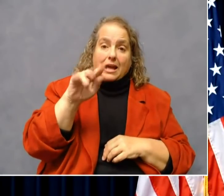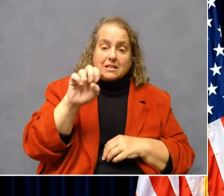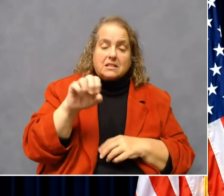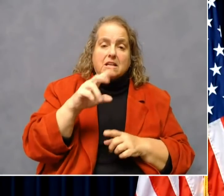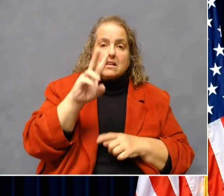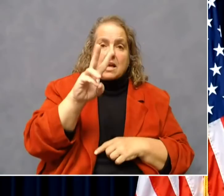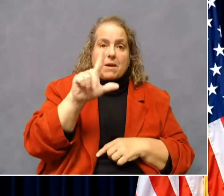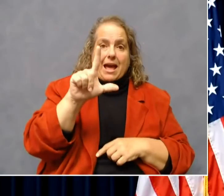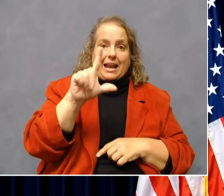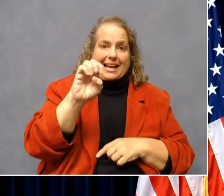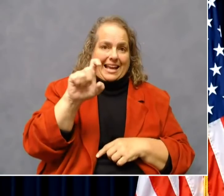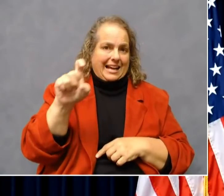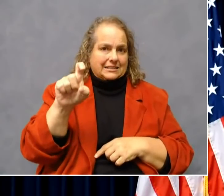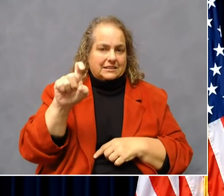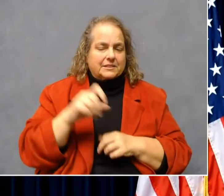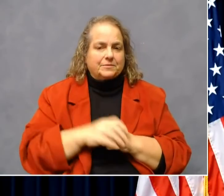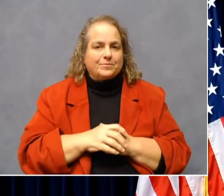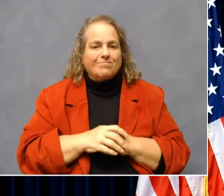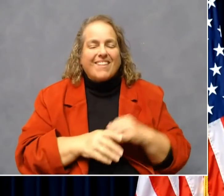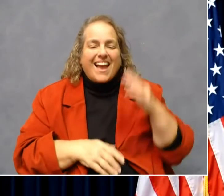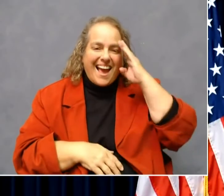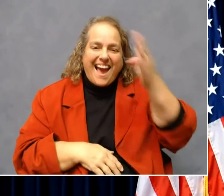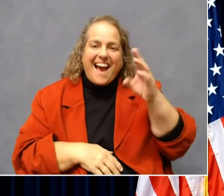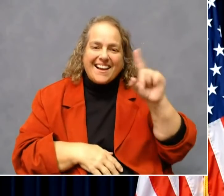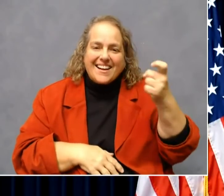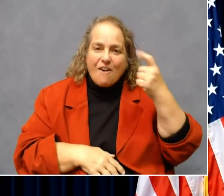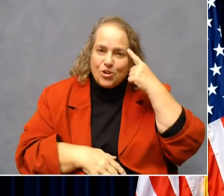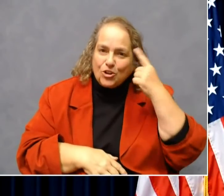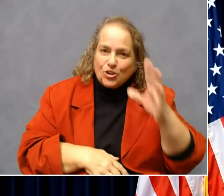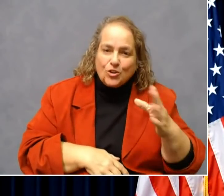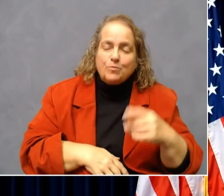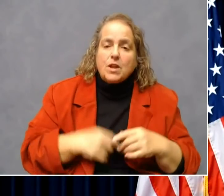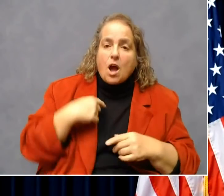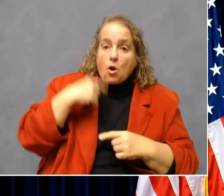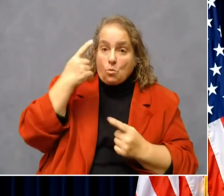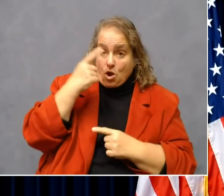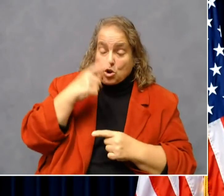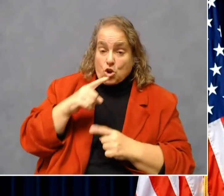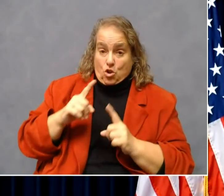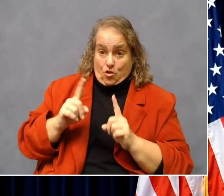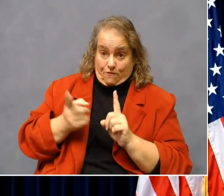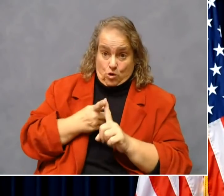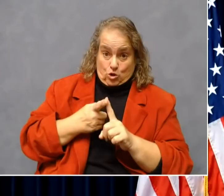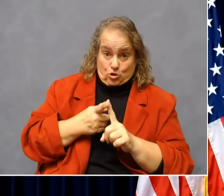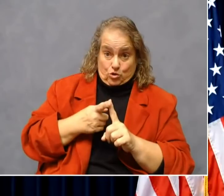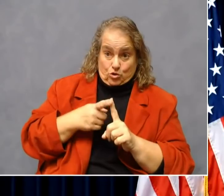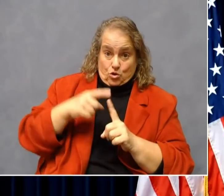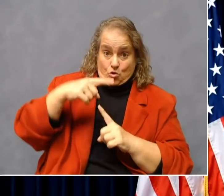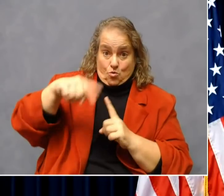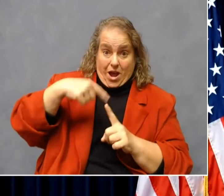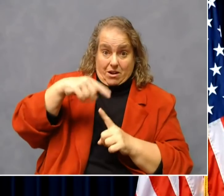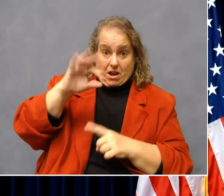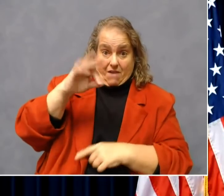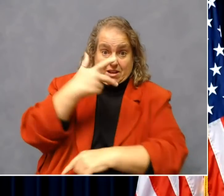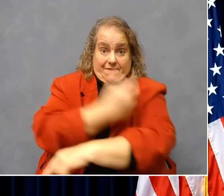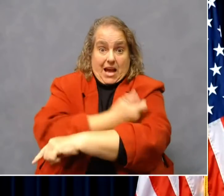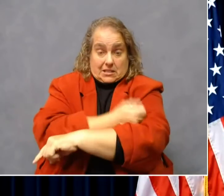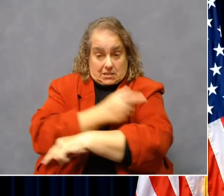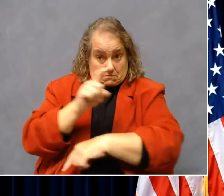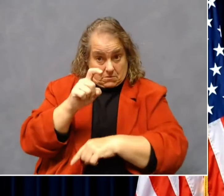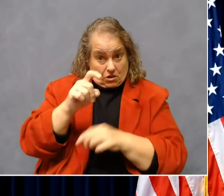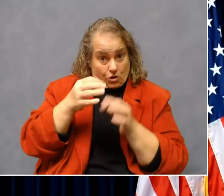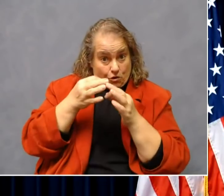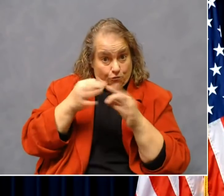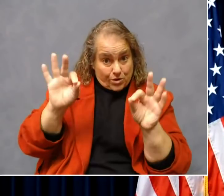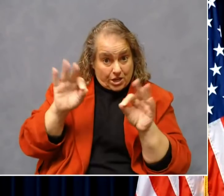Hi, Governor. I'm wondering if with these first rounds of vaccine, if they will be free to frontline healthcare workers